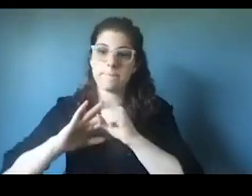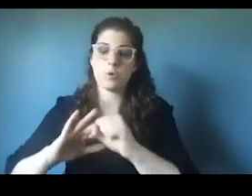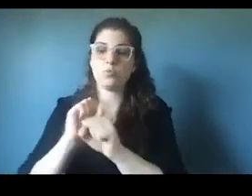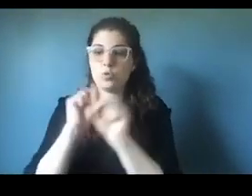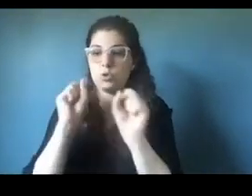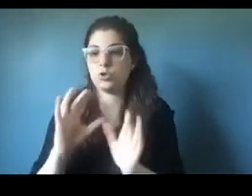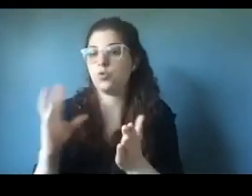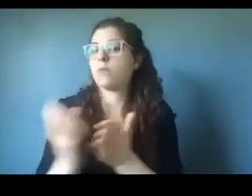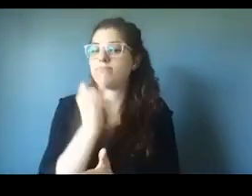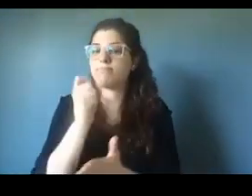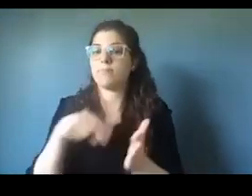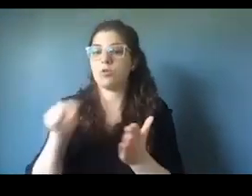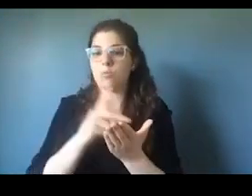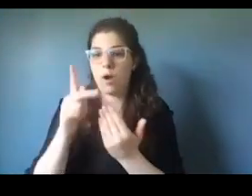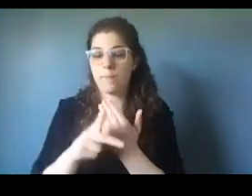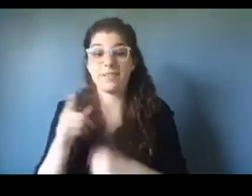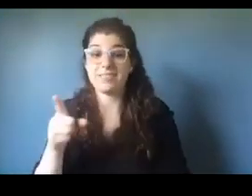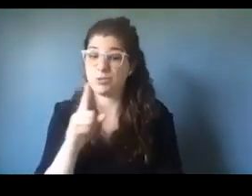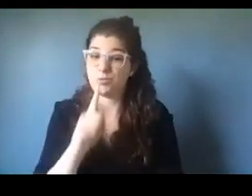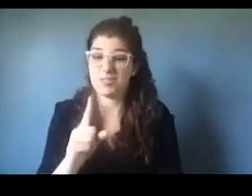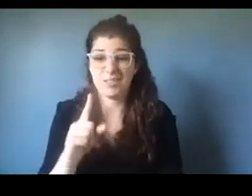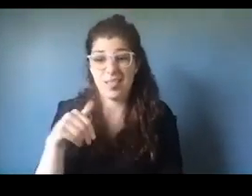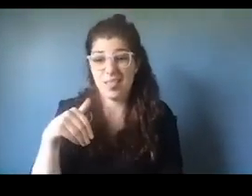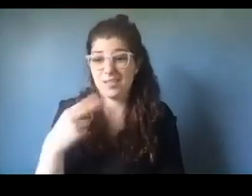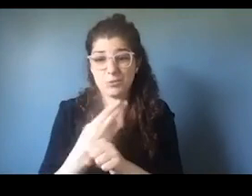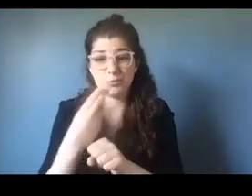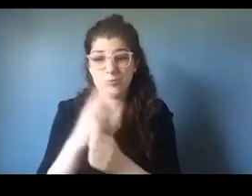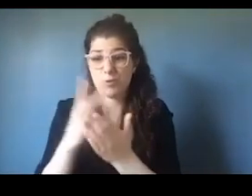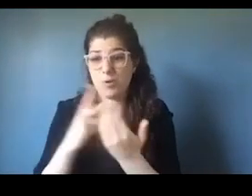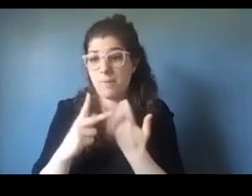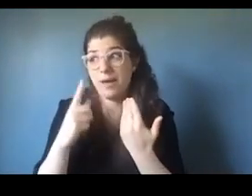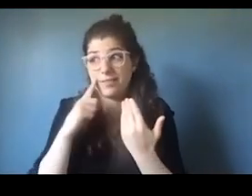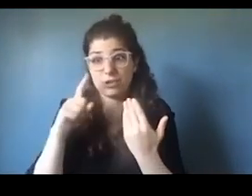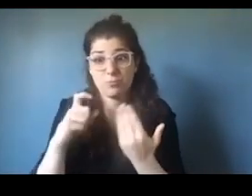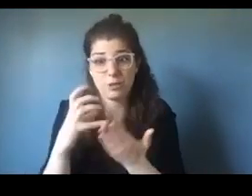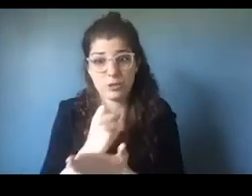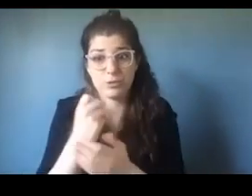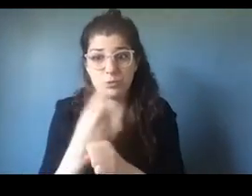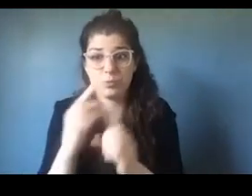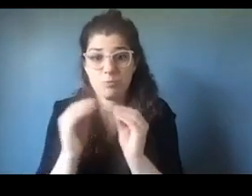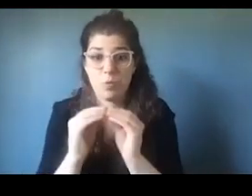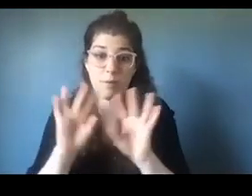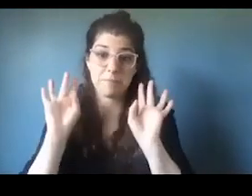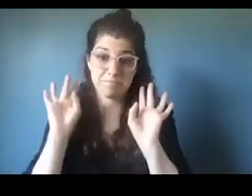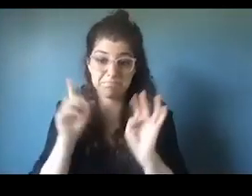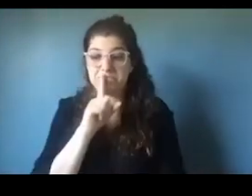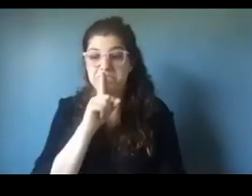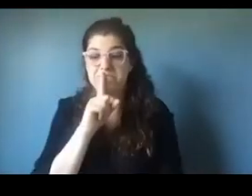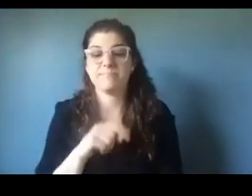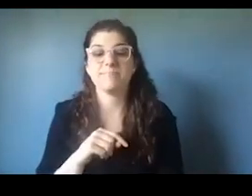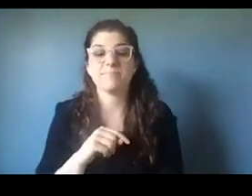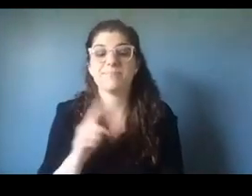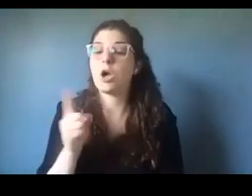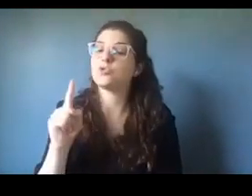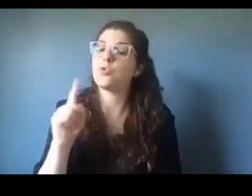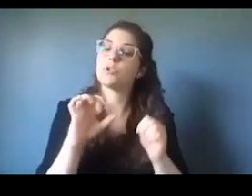those programs. This has been a really underused program, in my opinion. Now, one thing I just want to note in passing and then come back